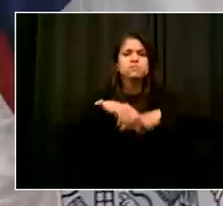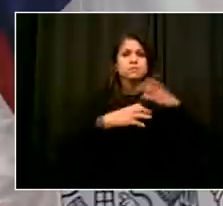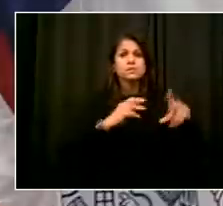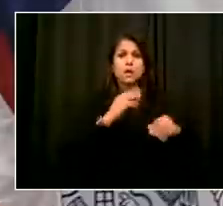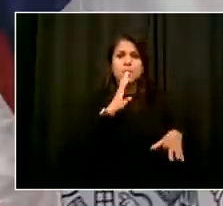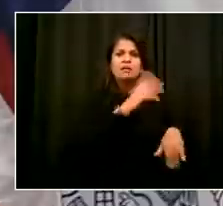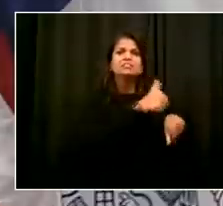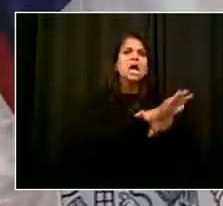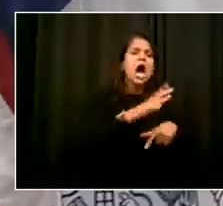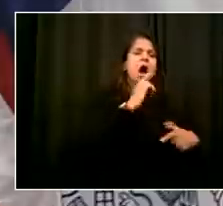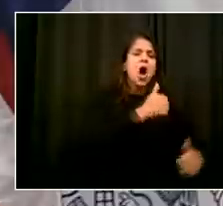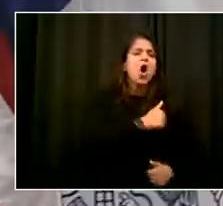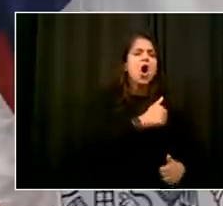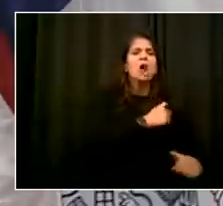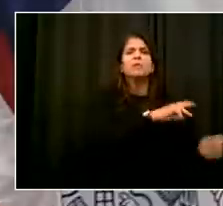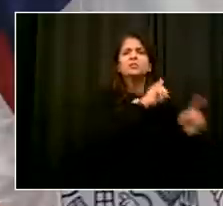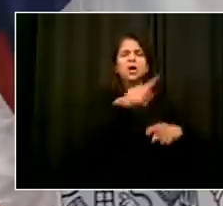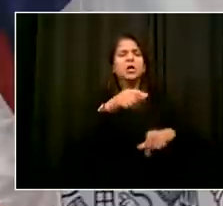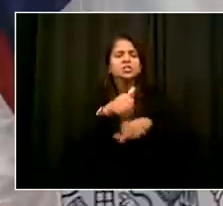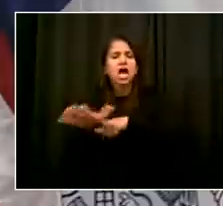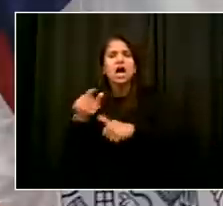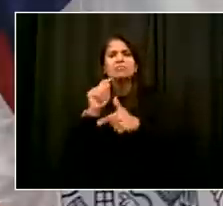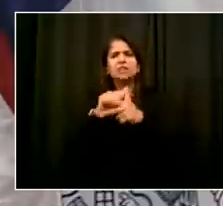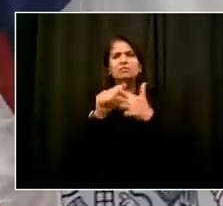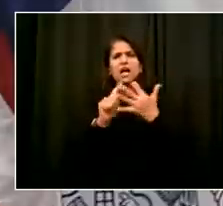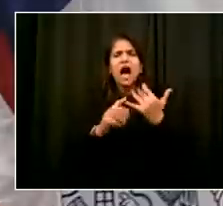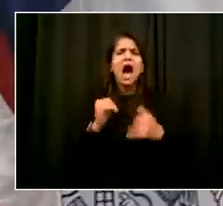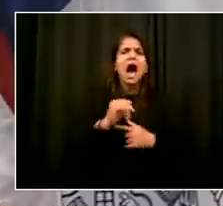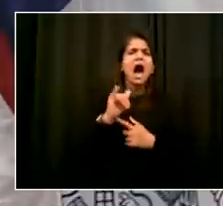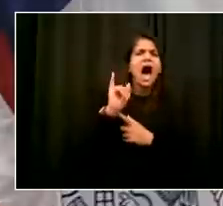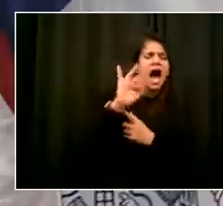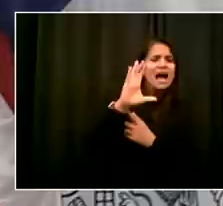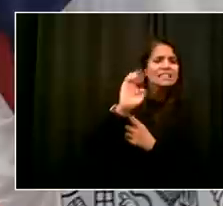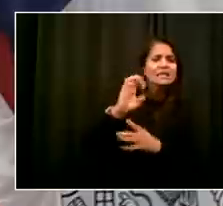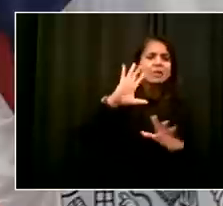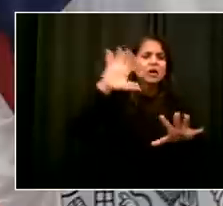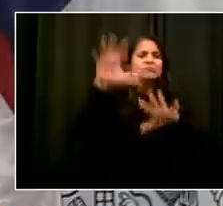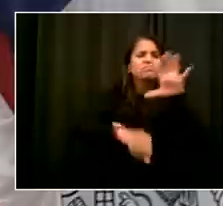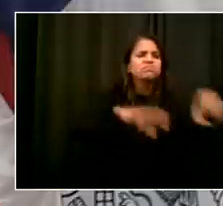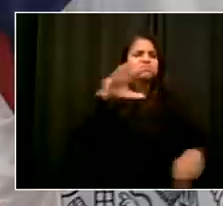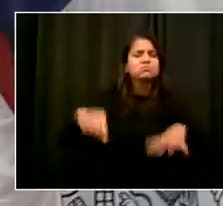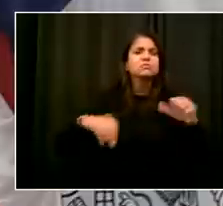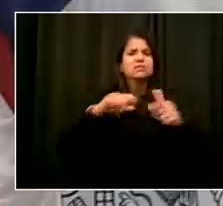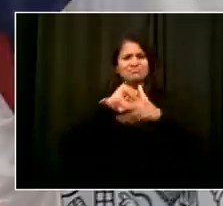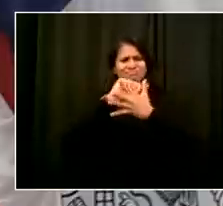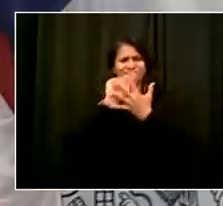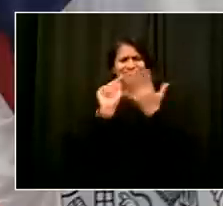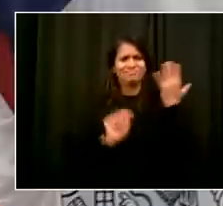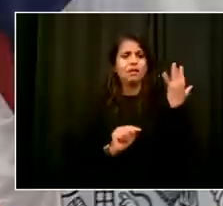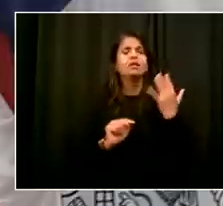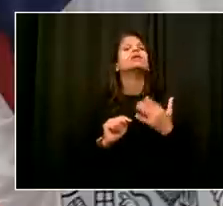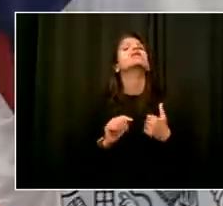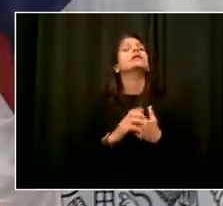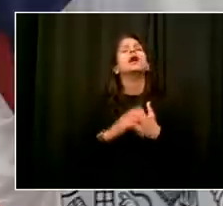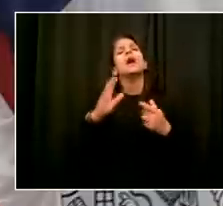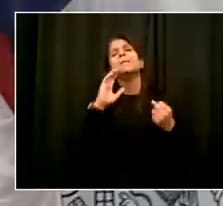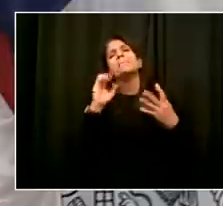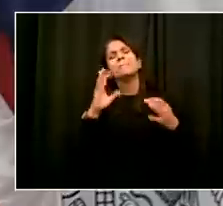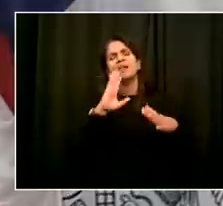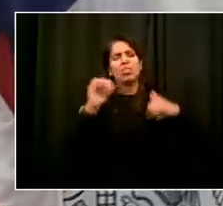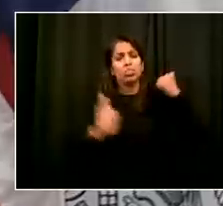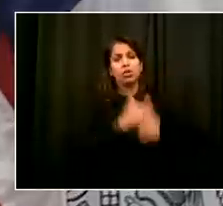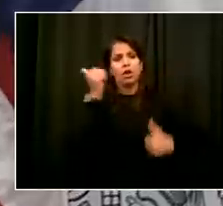massive ICE raids. That didn't happen. He would cut off our funding. That didn't happen. Sometimes the court stopped him. Sometimes it was just words